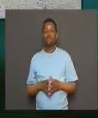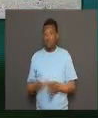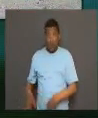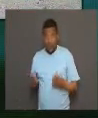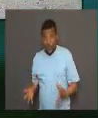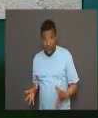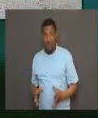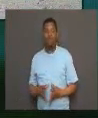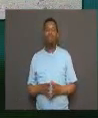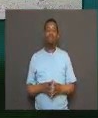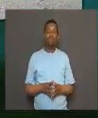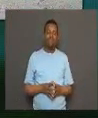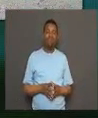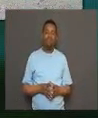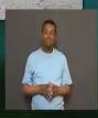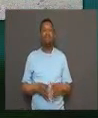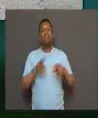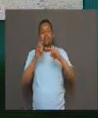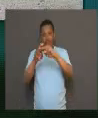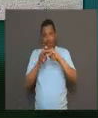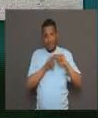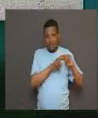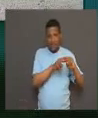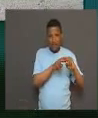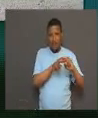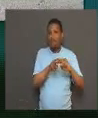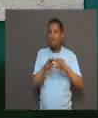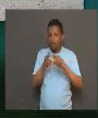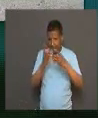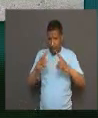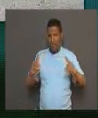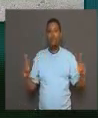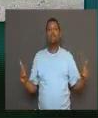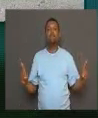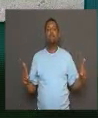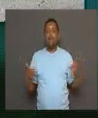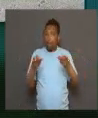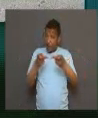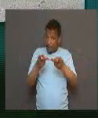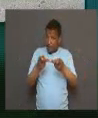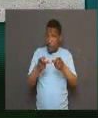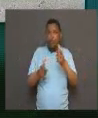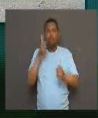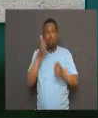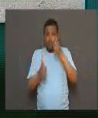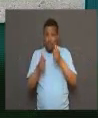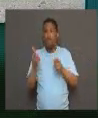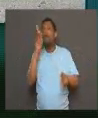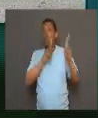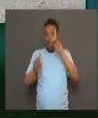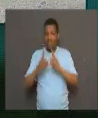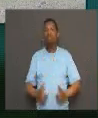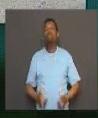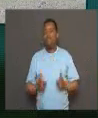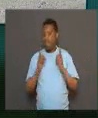Students, a settlement is simply defined as a place in which people live.